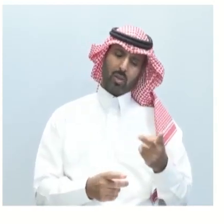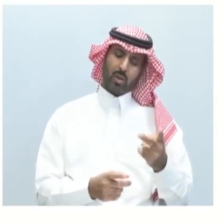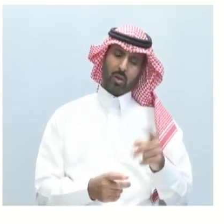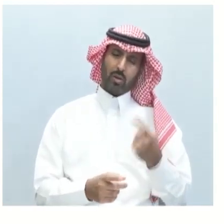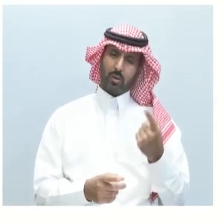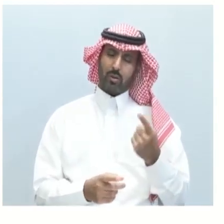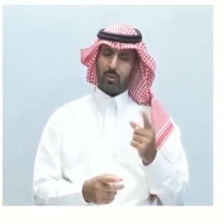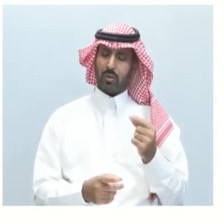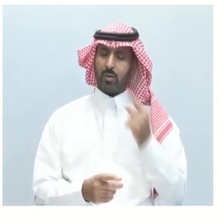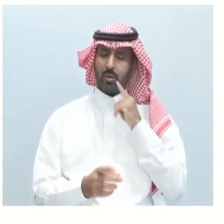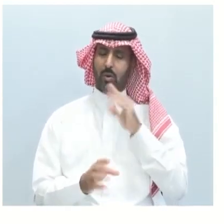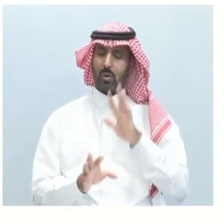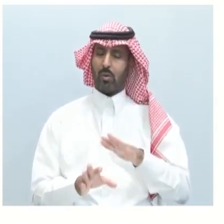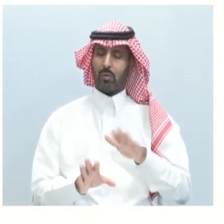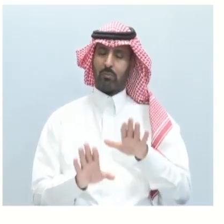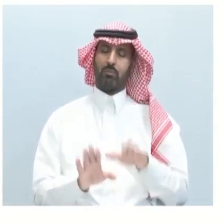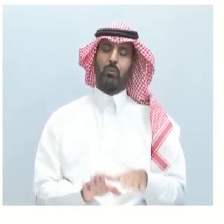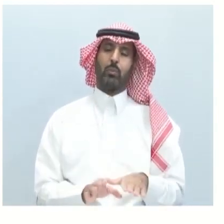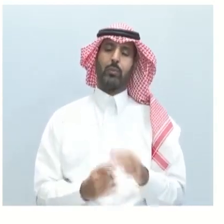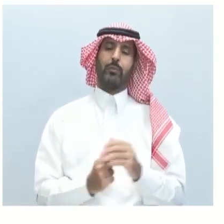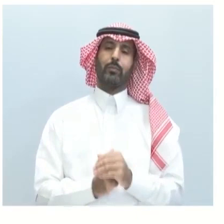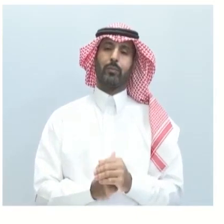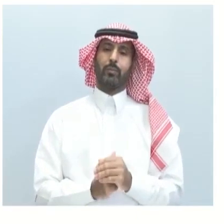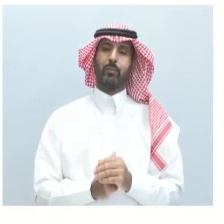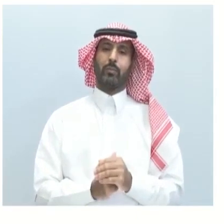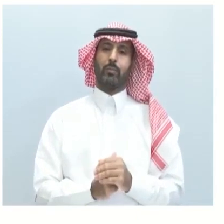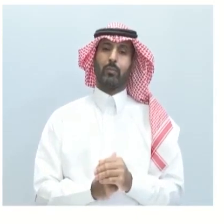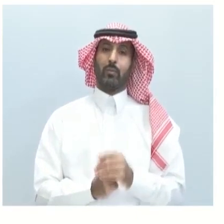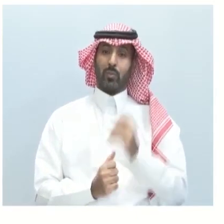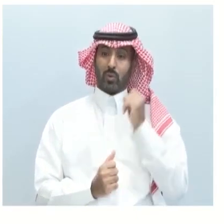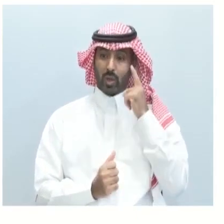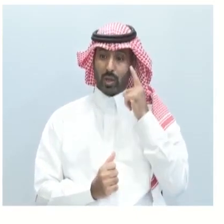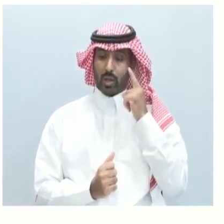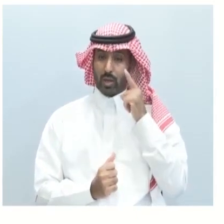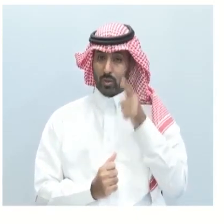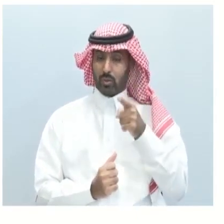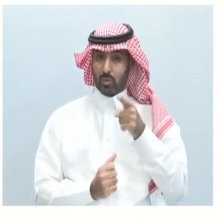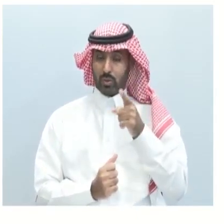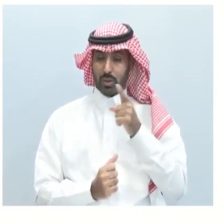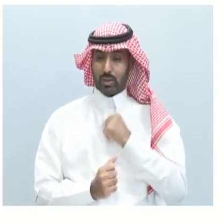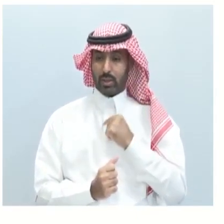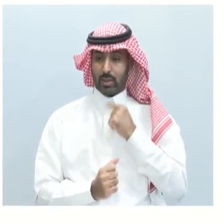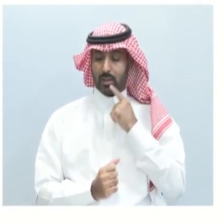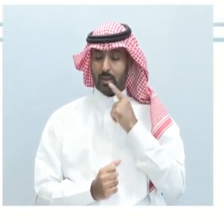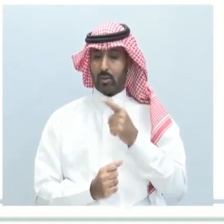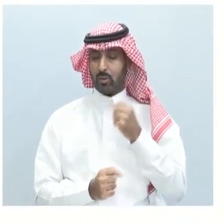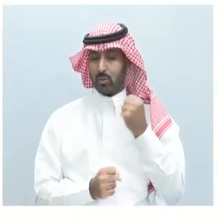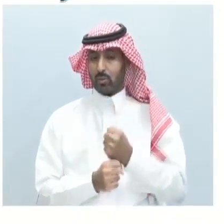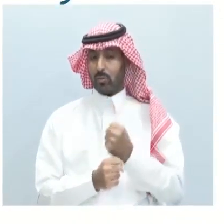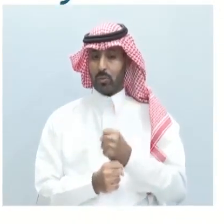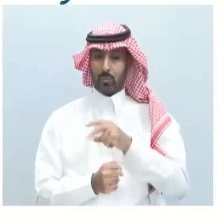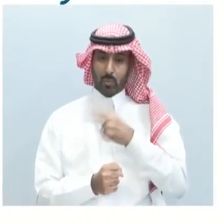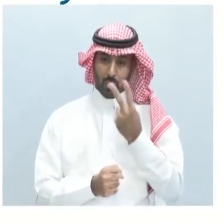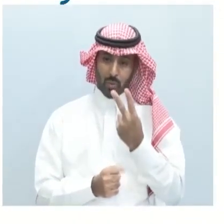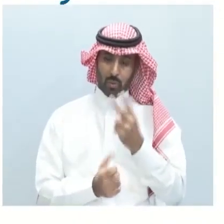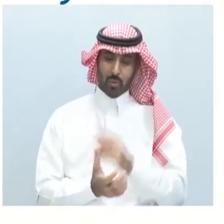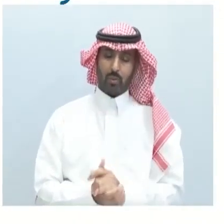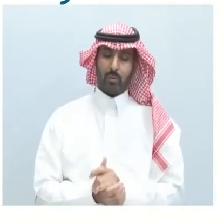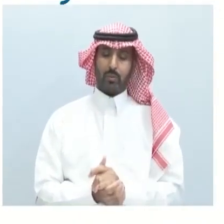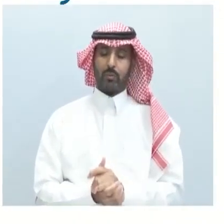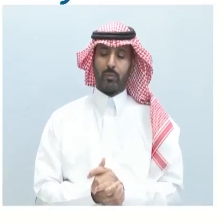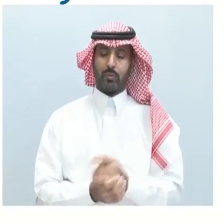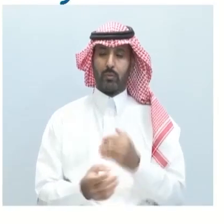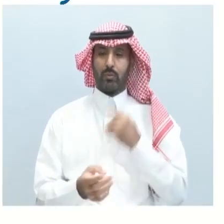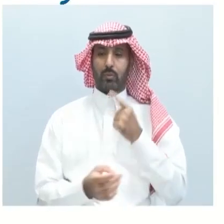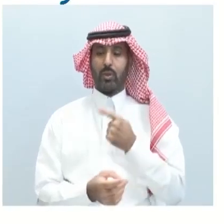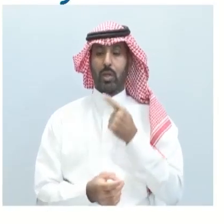are a chance to relax. Now, don't forget that you need to do both. Now, since we are talking about